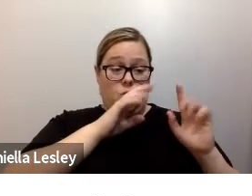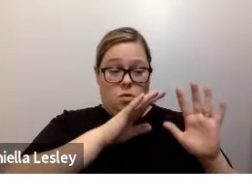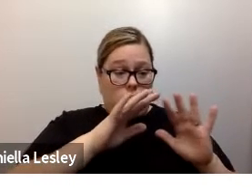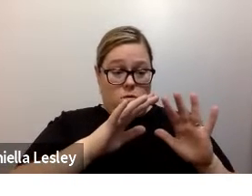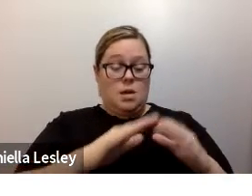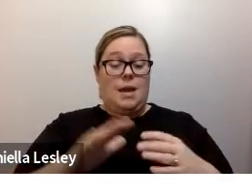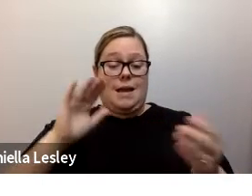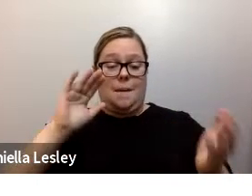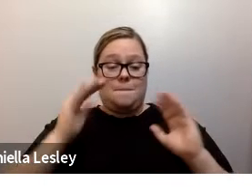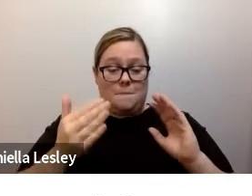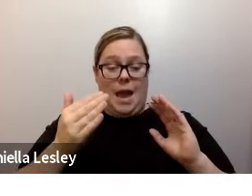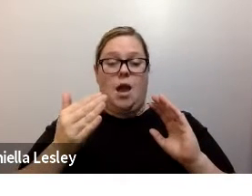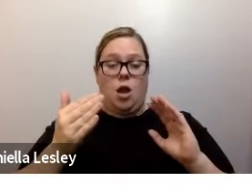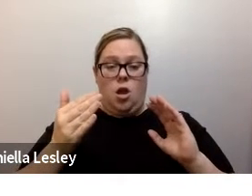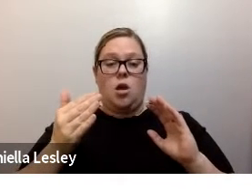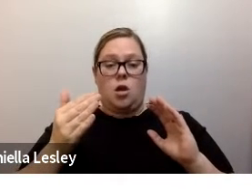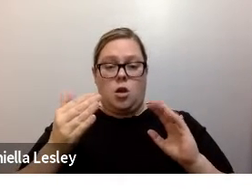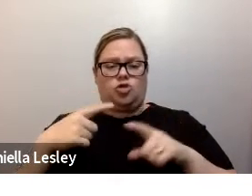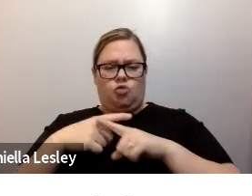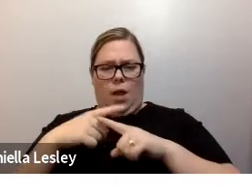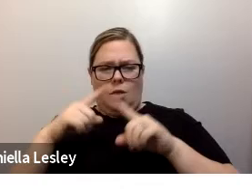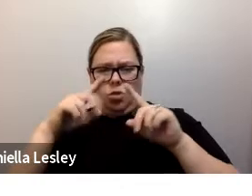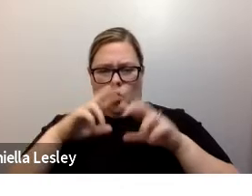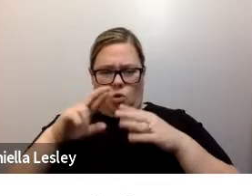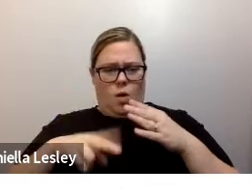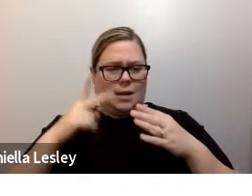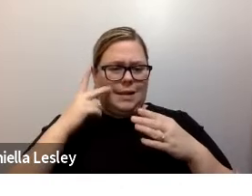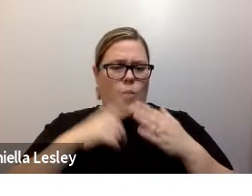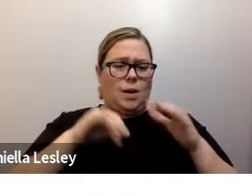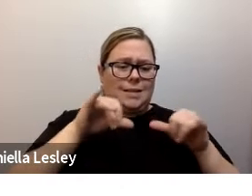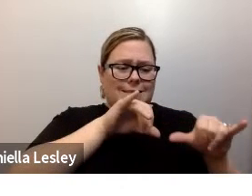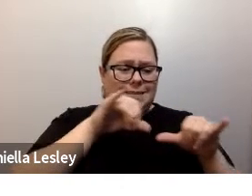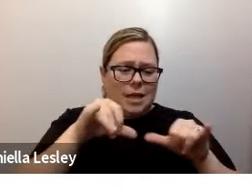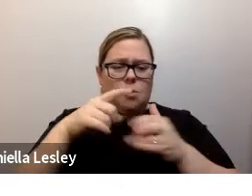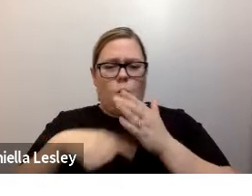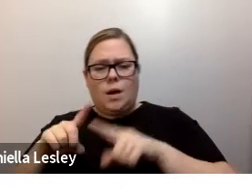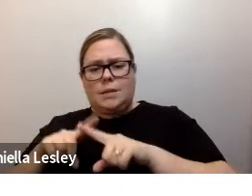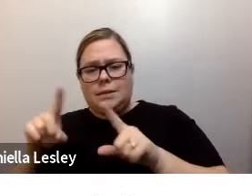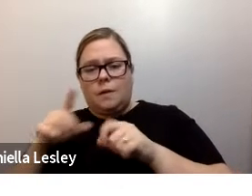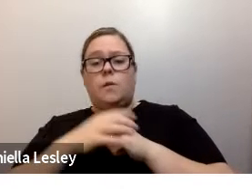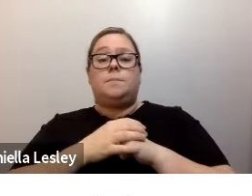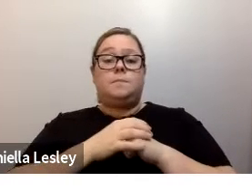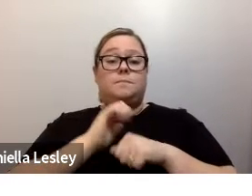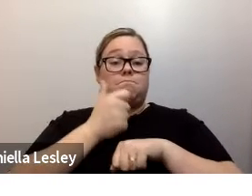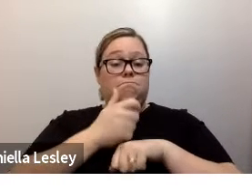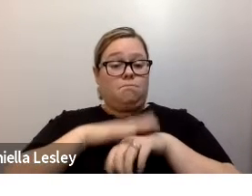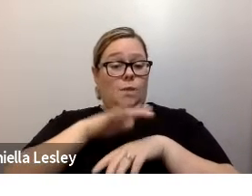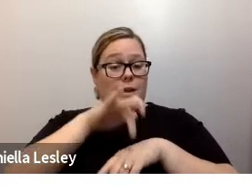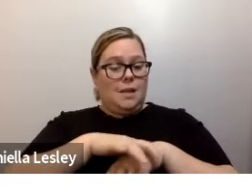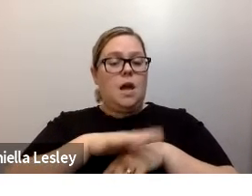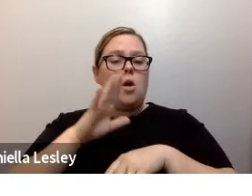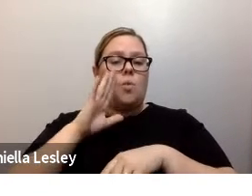and contrast the results, see what's similar and see what's different. And based on that, we're going to develop a